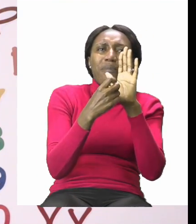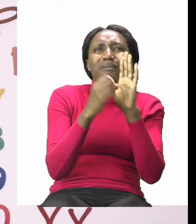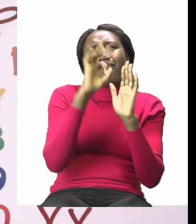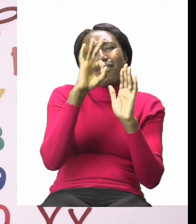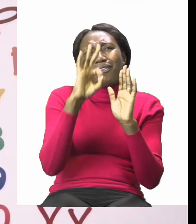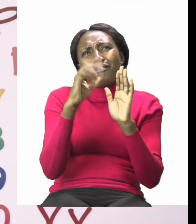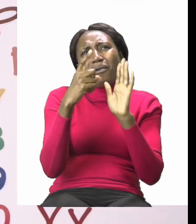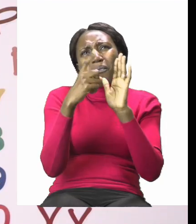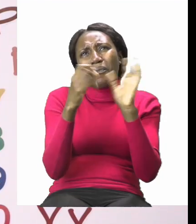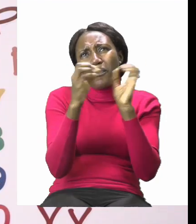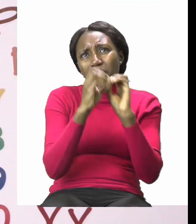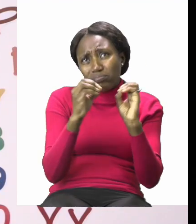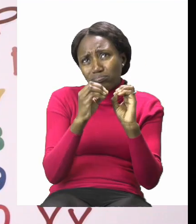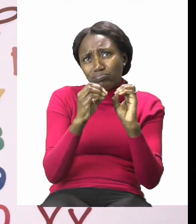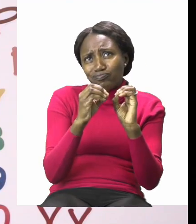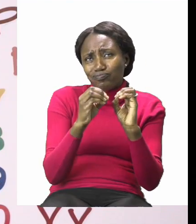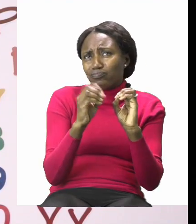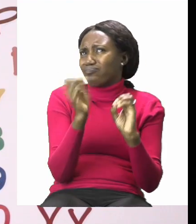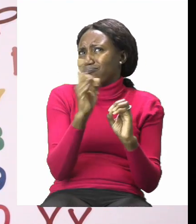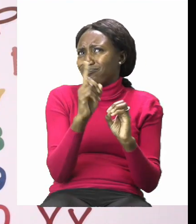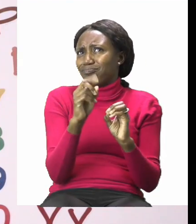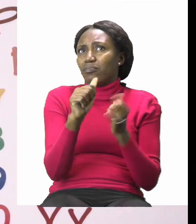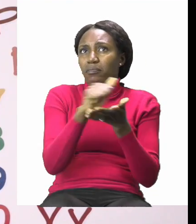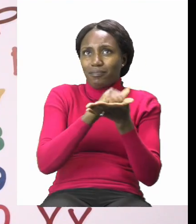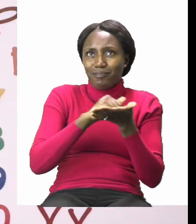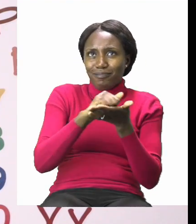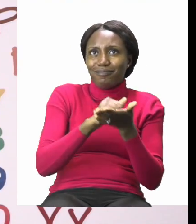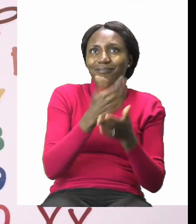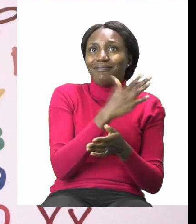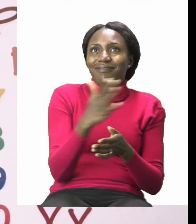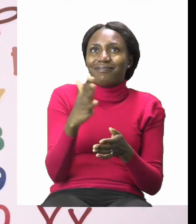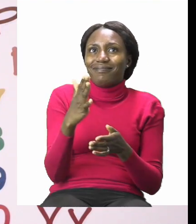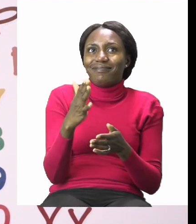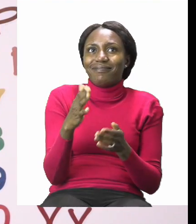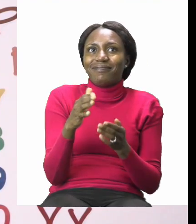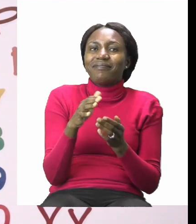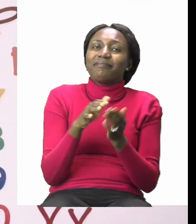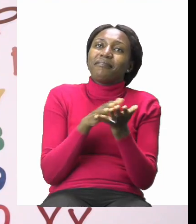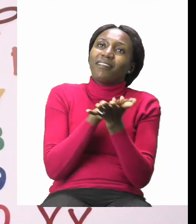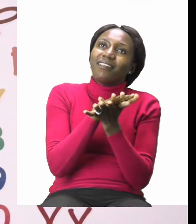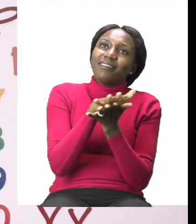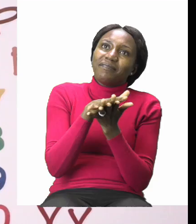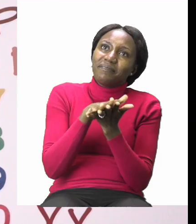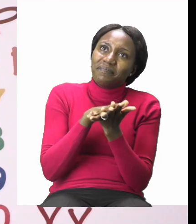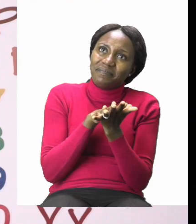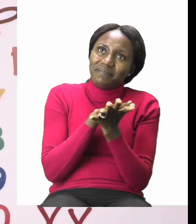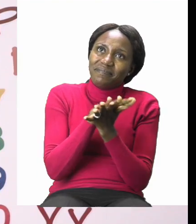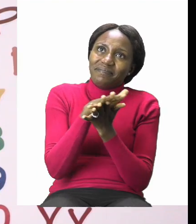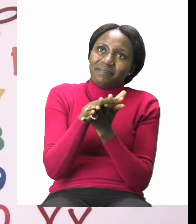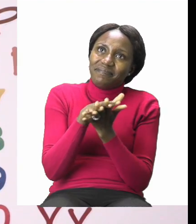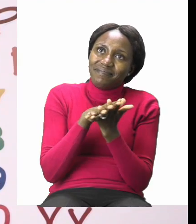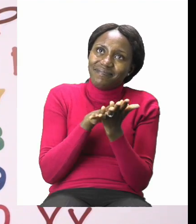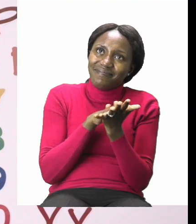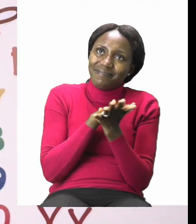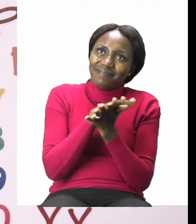have sanitizer, you can always use soap and water. We start by rubbing inside,